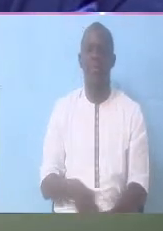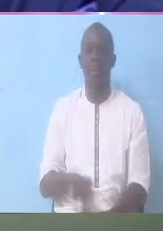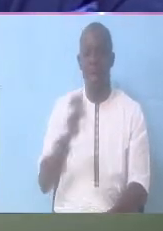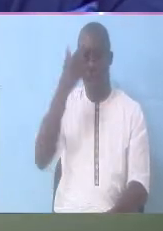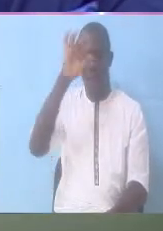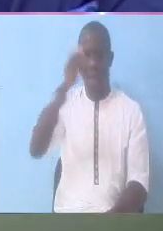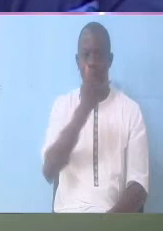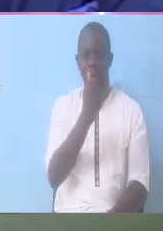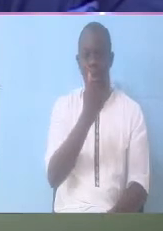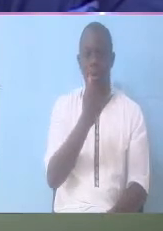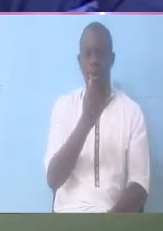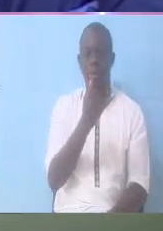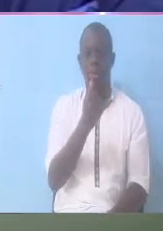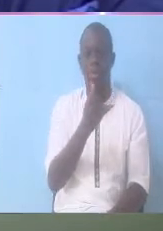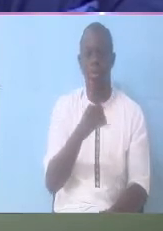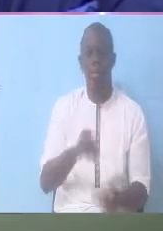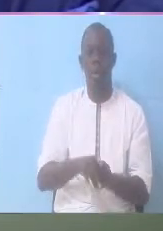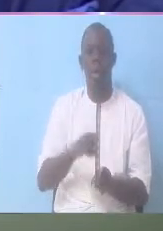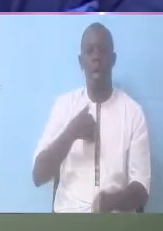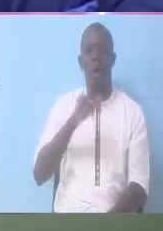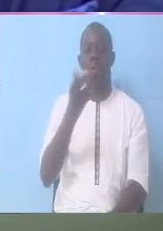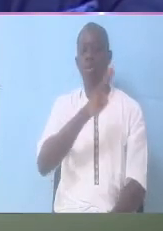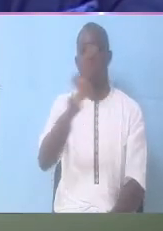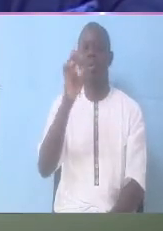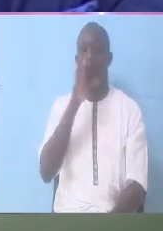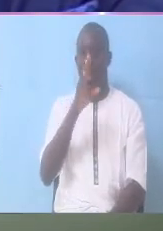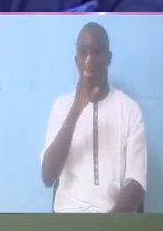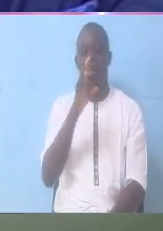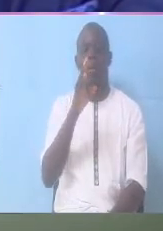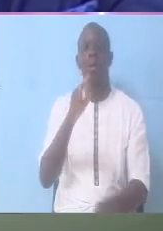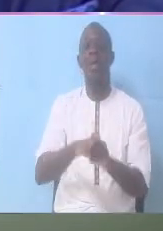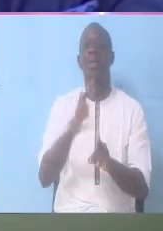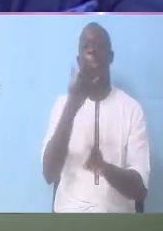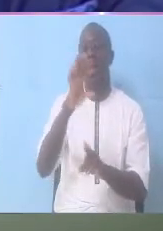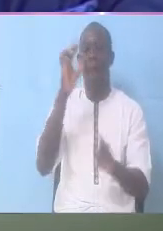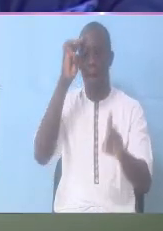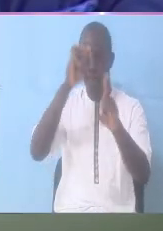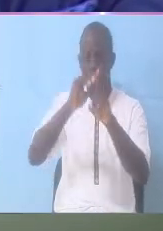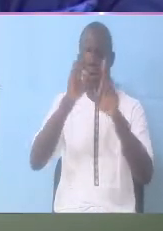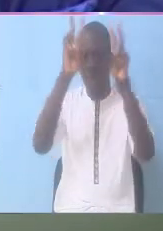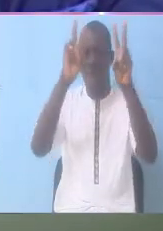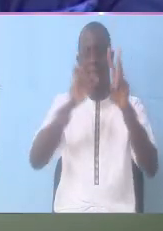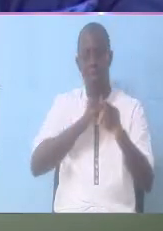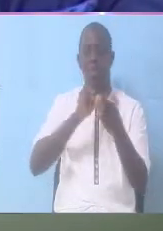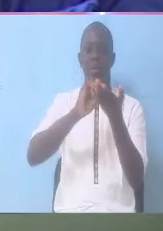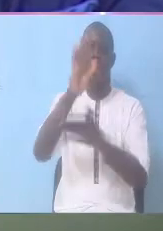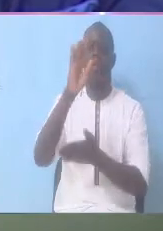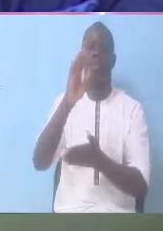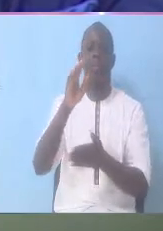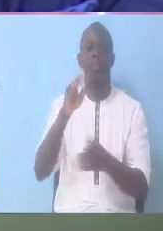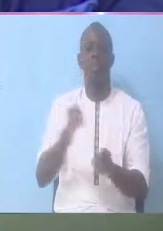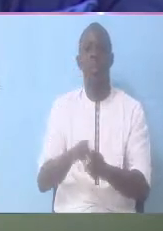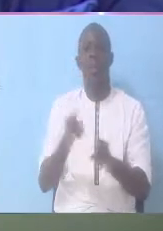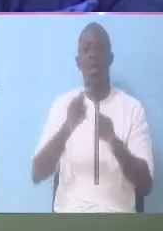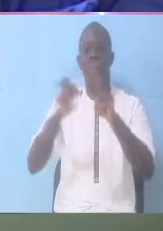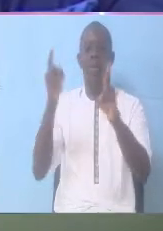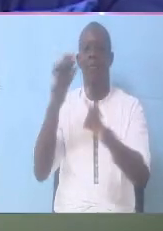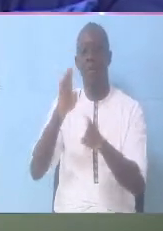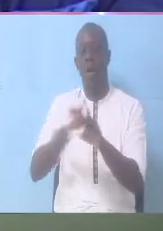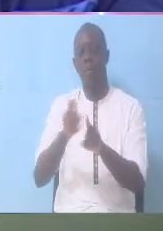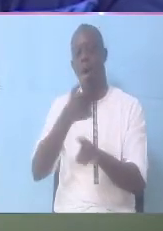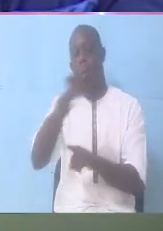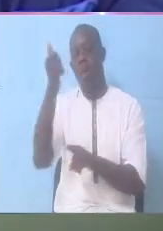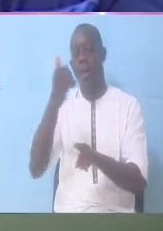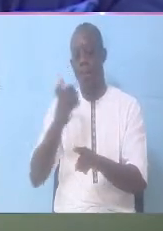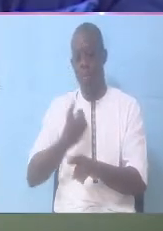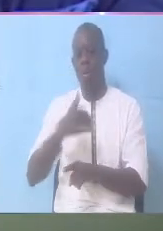Agreed? I wouldn't say 10 missions ordered by Jammeh. Apart from the one that he basically tell me about CC, the rest are